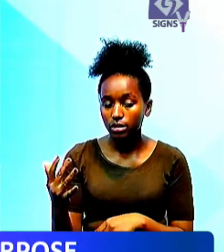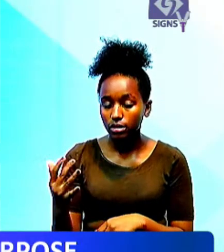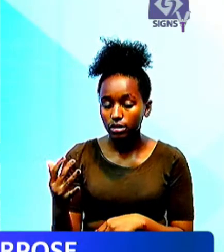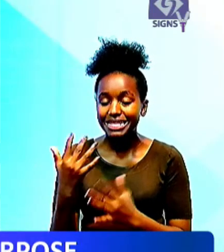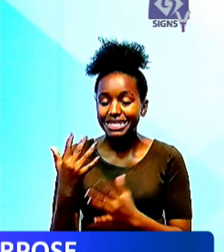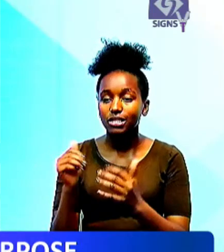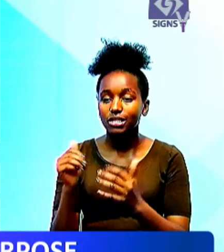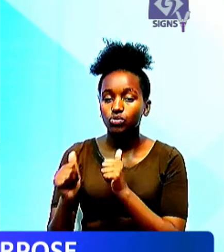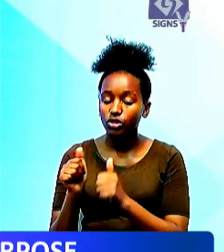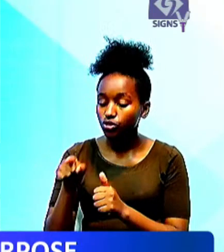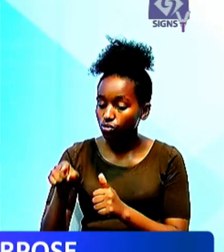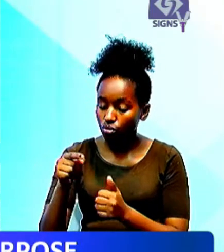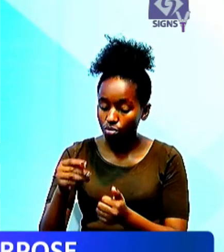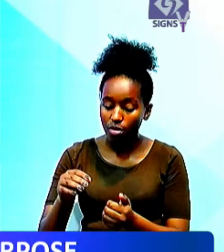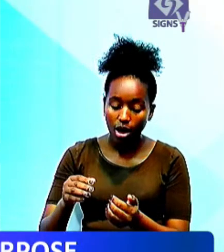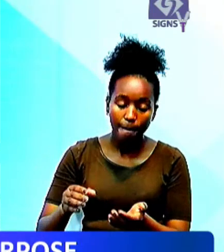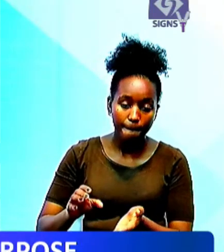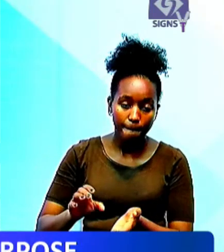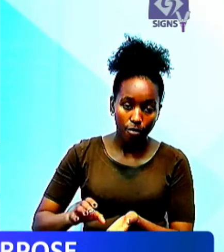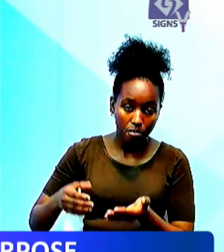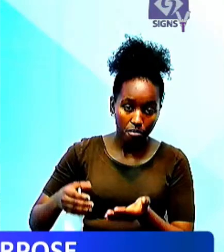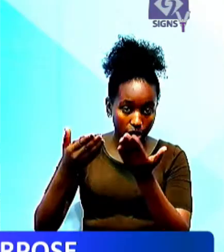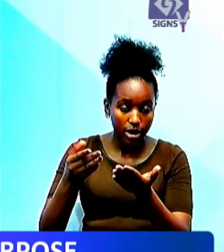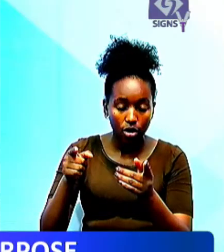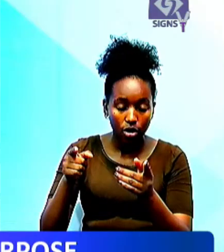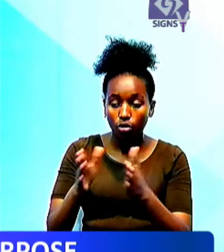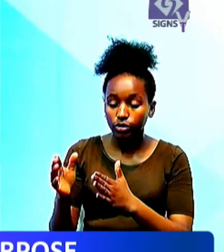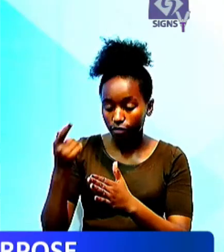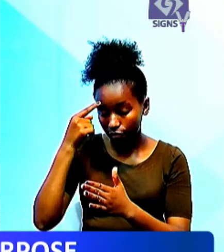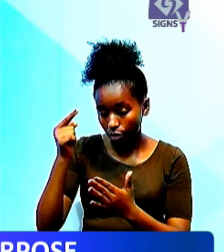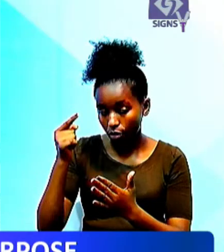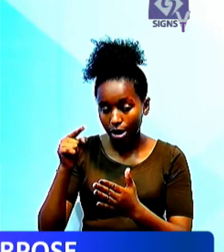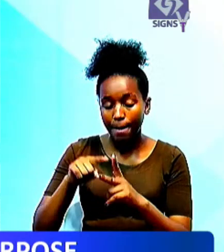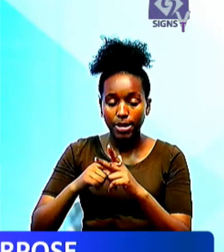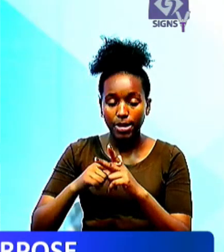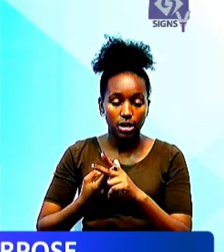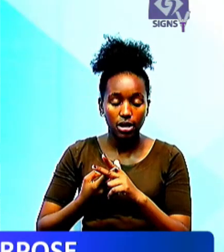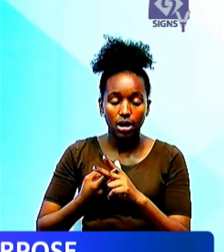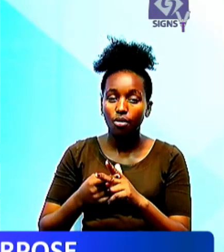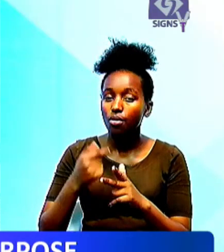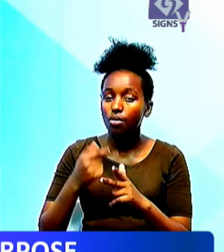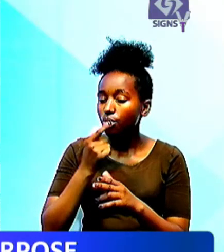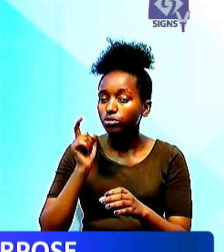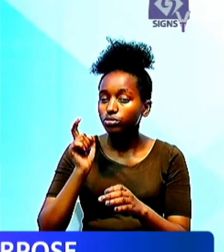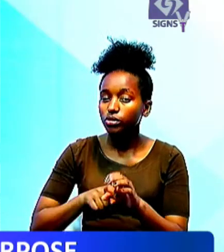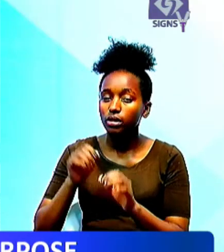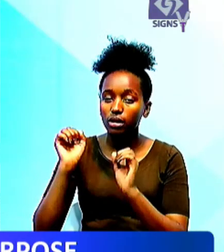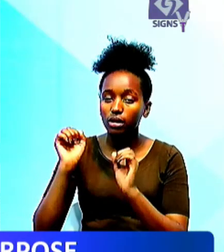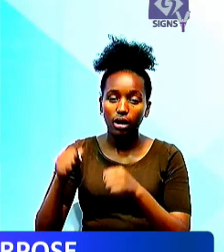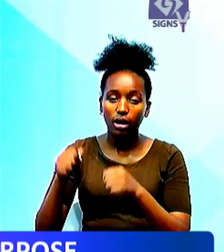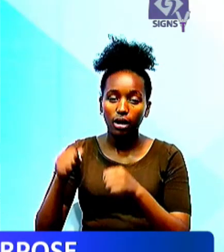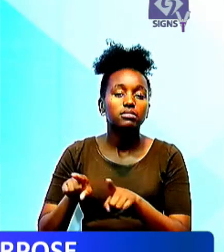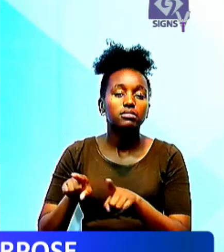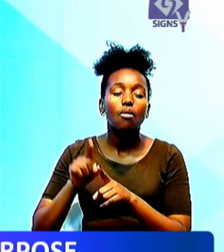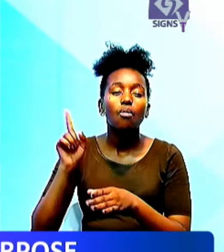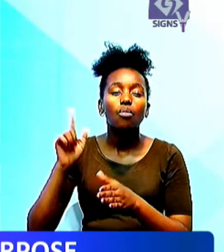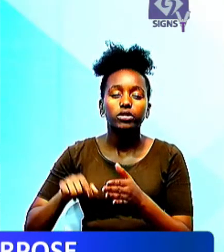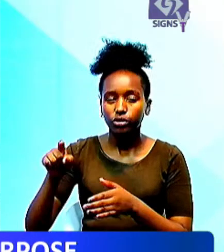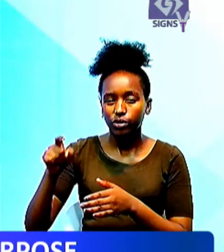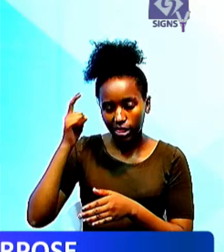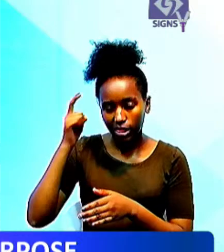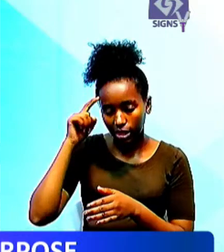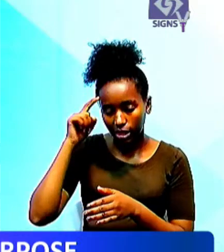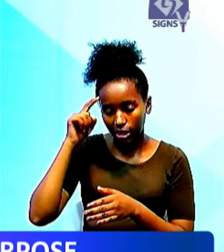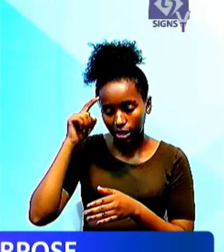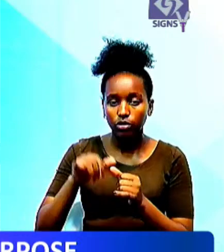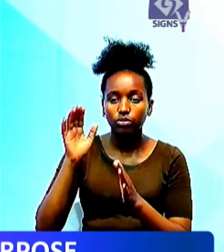offers, the opportunities for a beginner to be a part of, and what would you consider a good